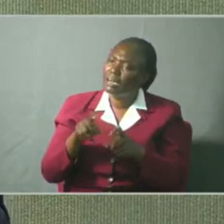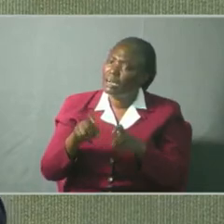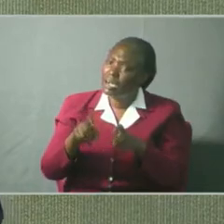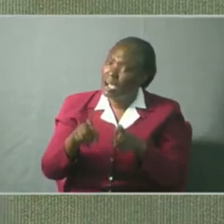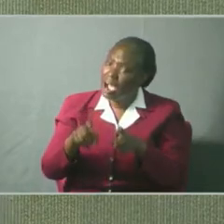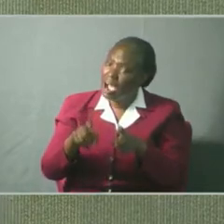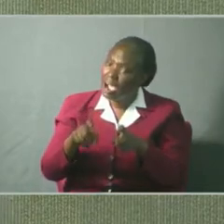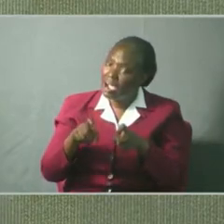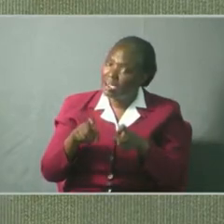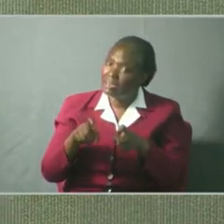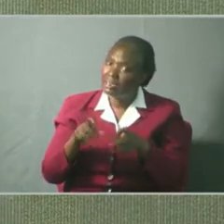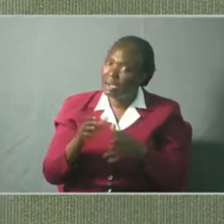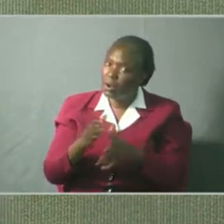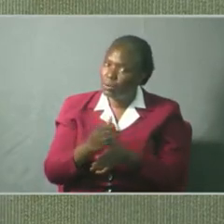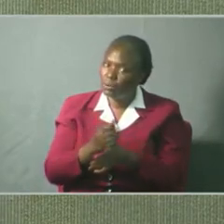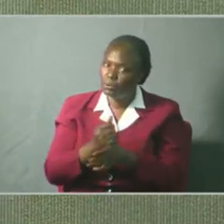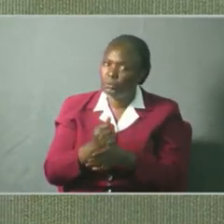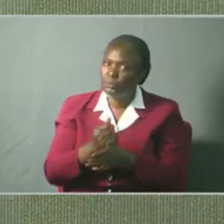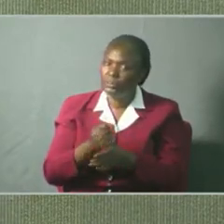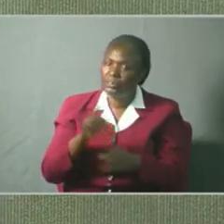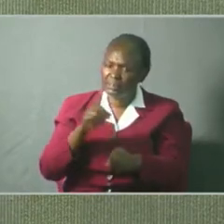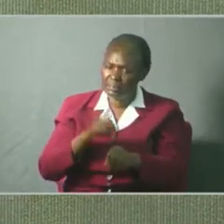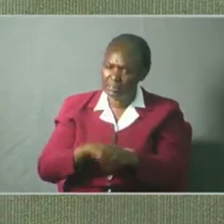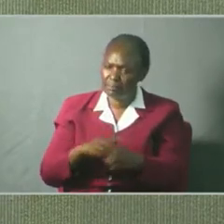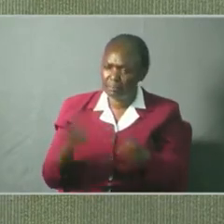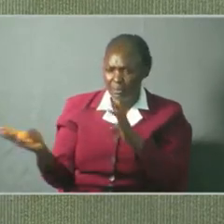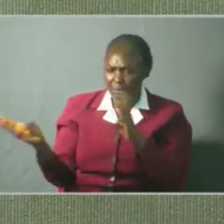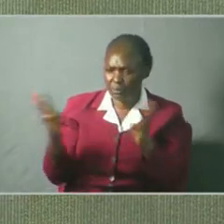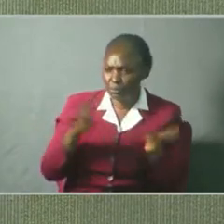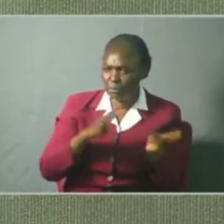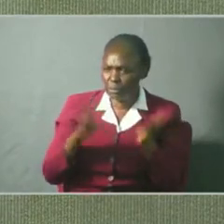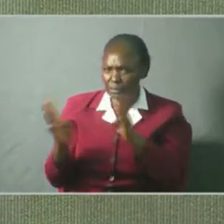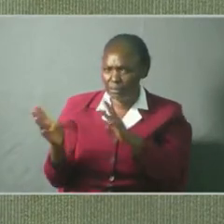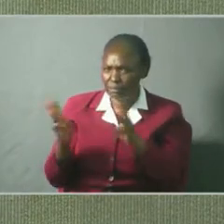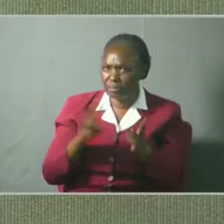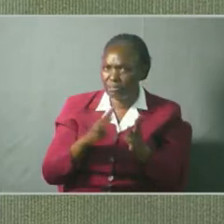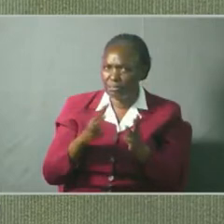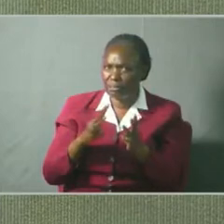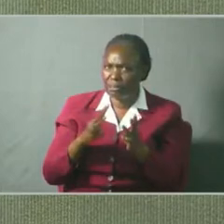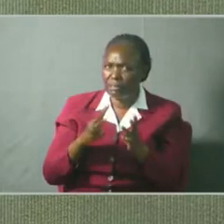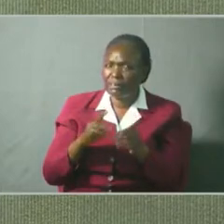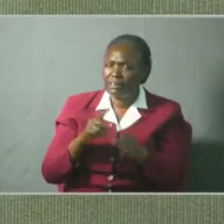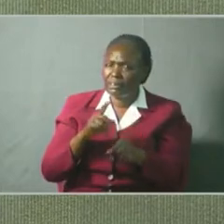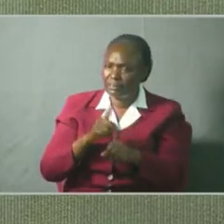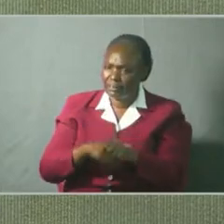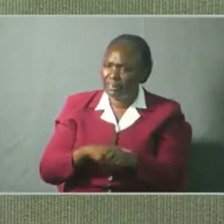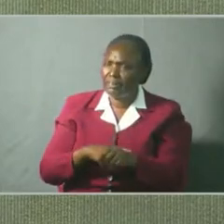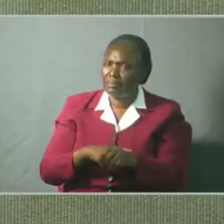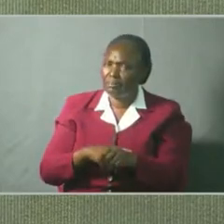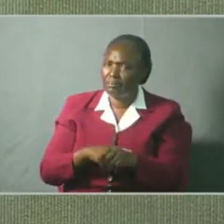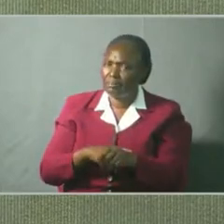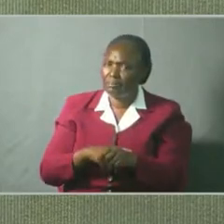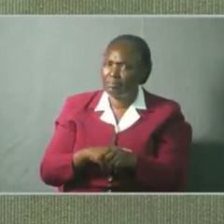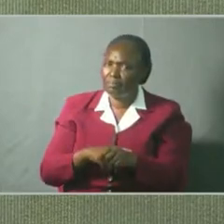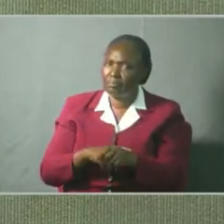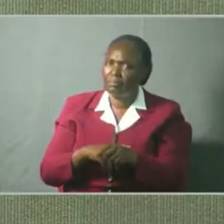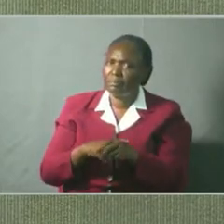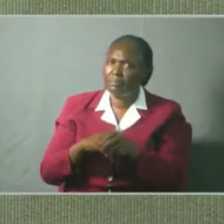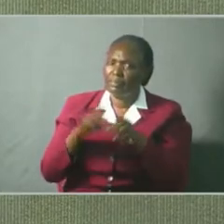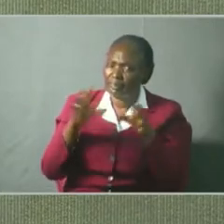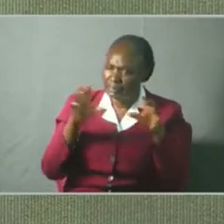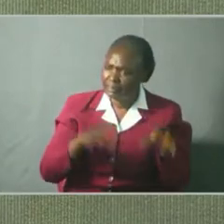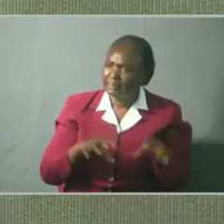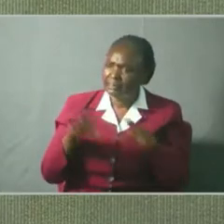the clouds unfold their wings of strife, when the strong tides lift and the cables strain, will your